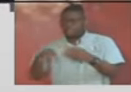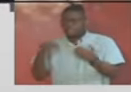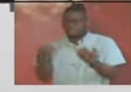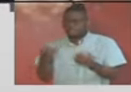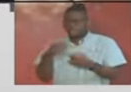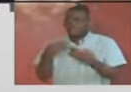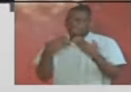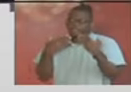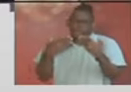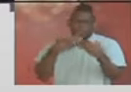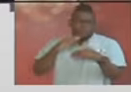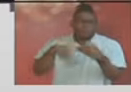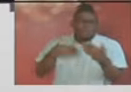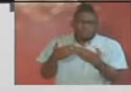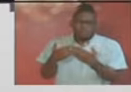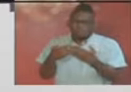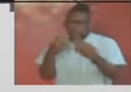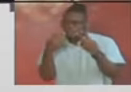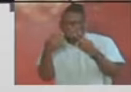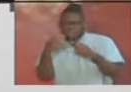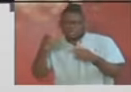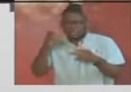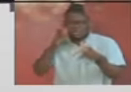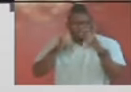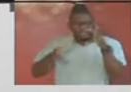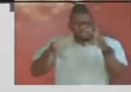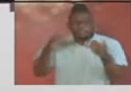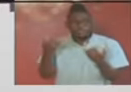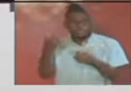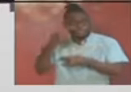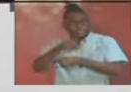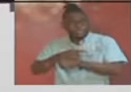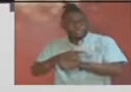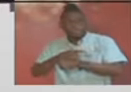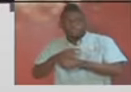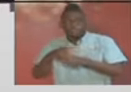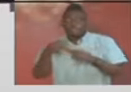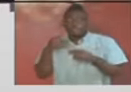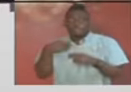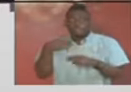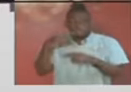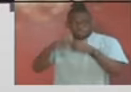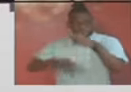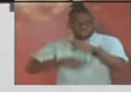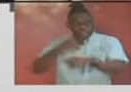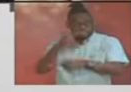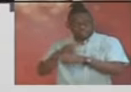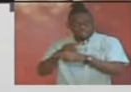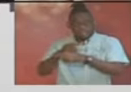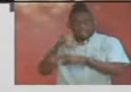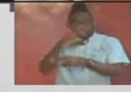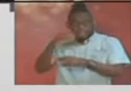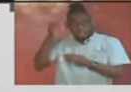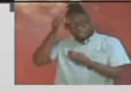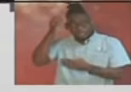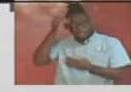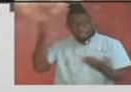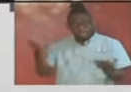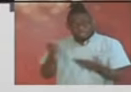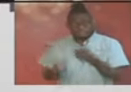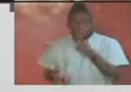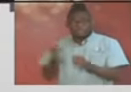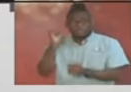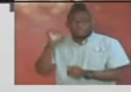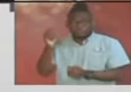us. Today we were given both a domestic and a regional perspective on the COVID-19 response. And we were reminded